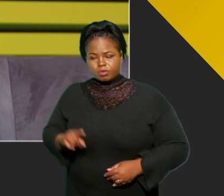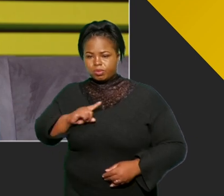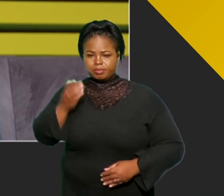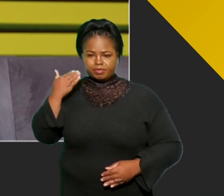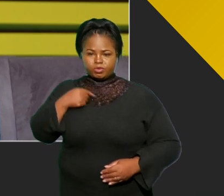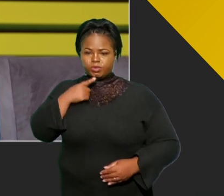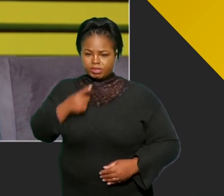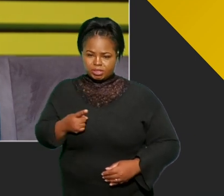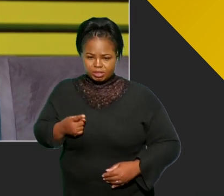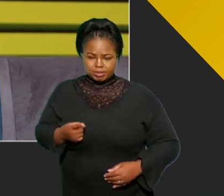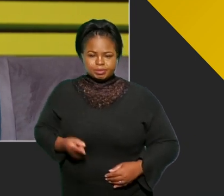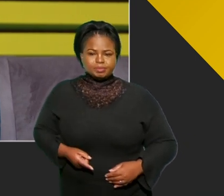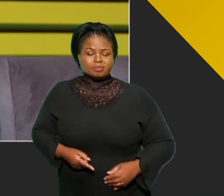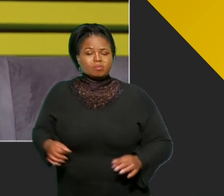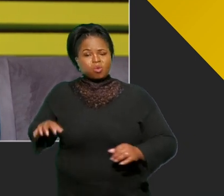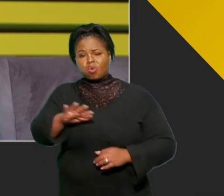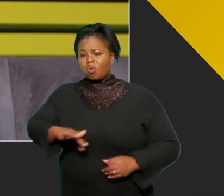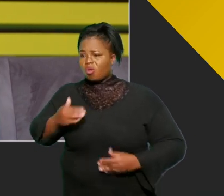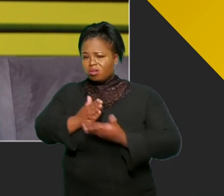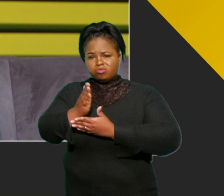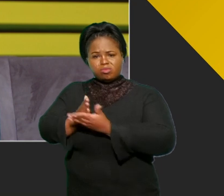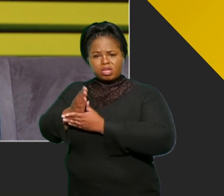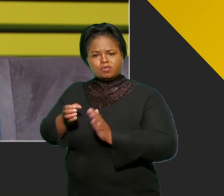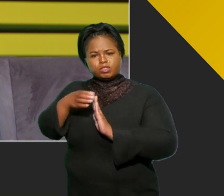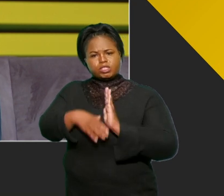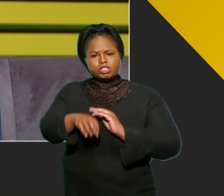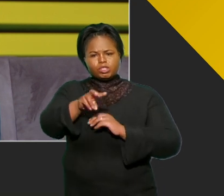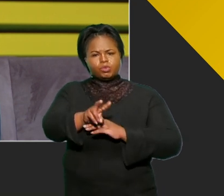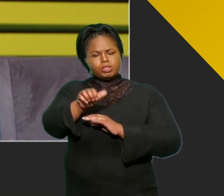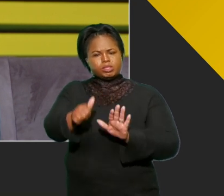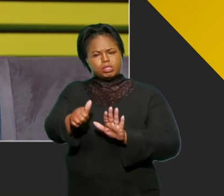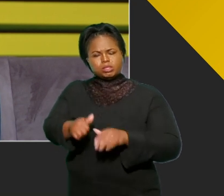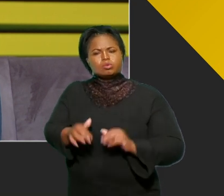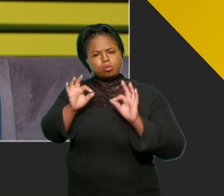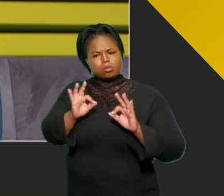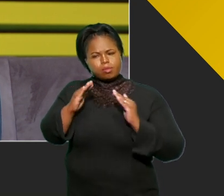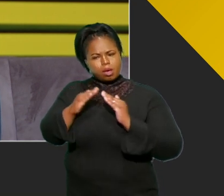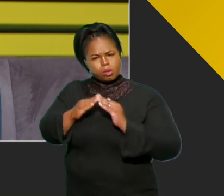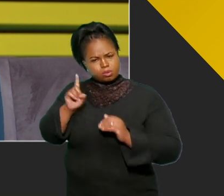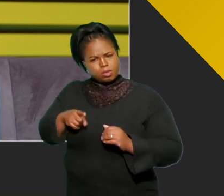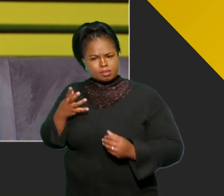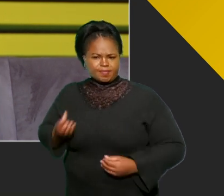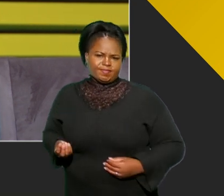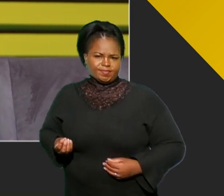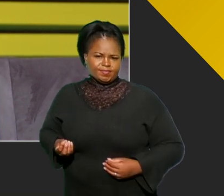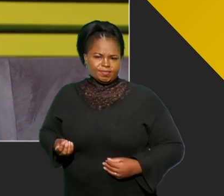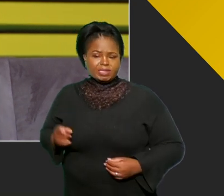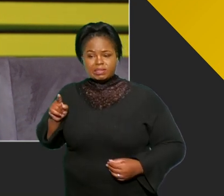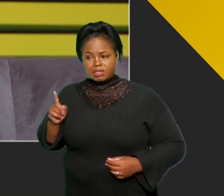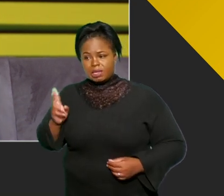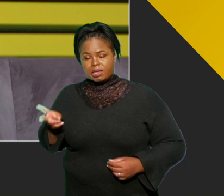said earlier on in the show, that everyone has a right in terms of Section 26 to adequate housing. Housing, yes. I mean, like she also